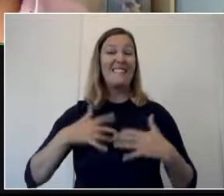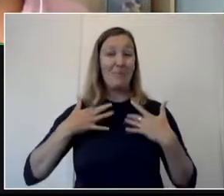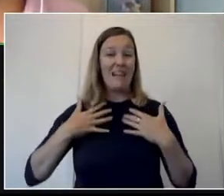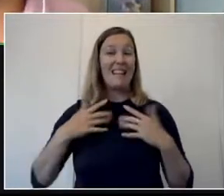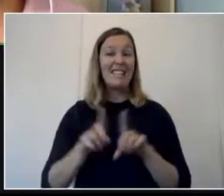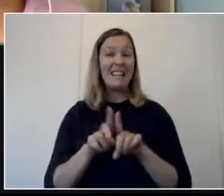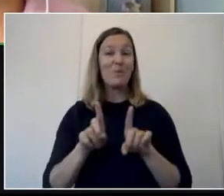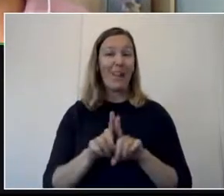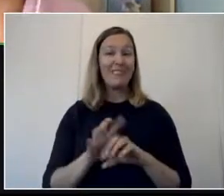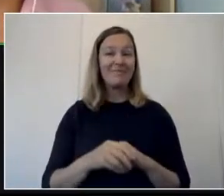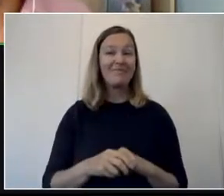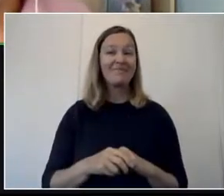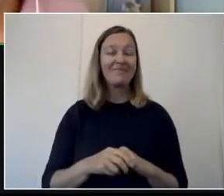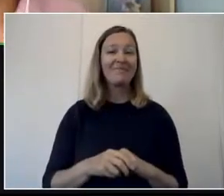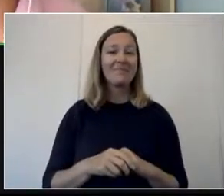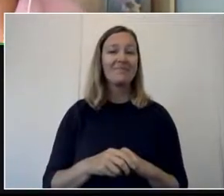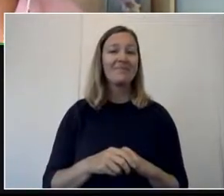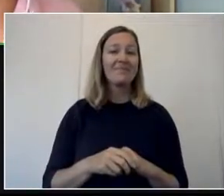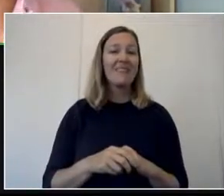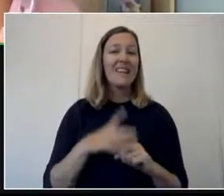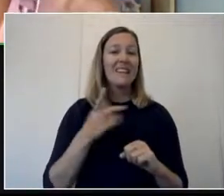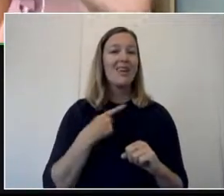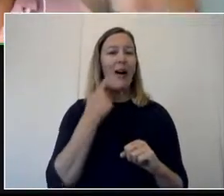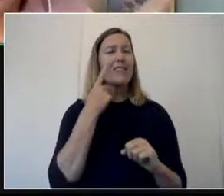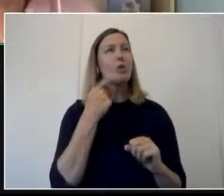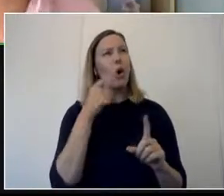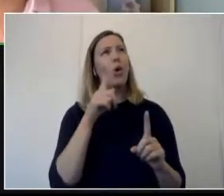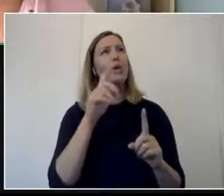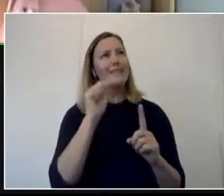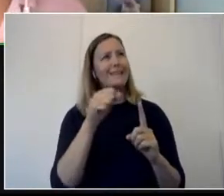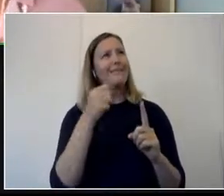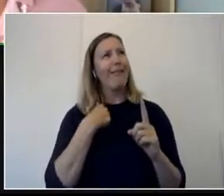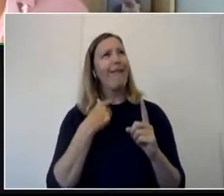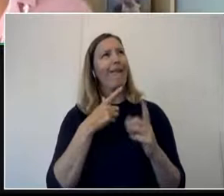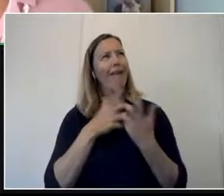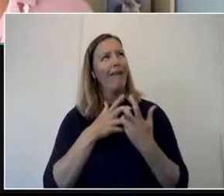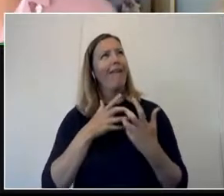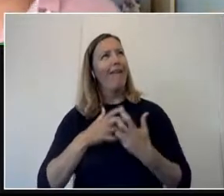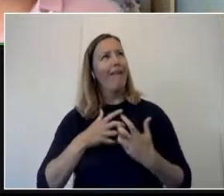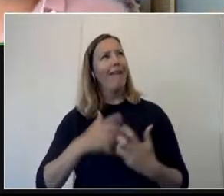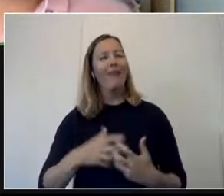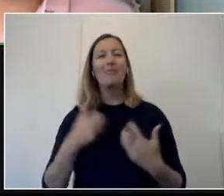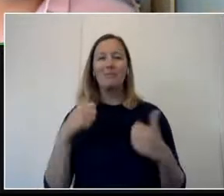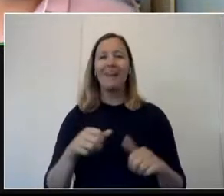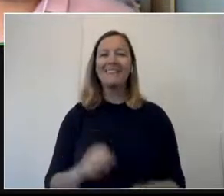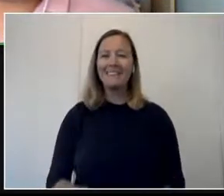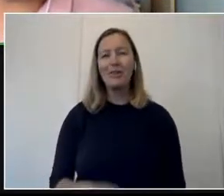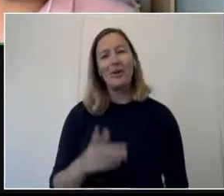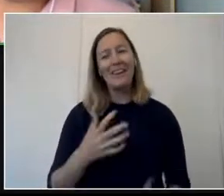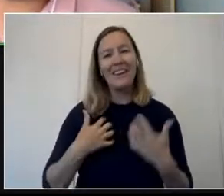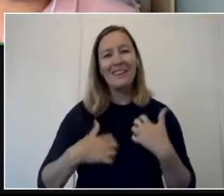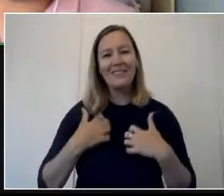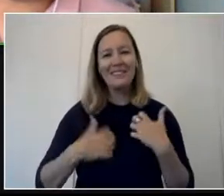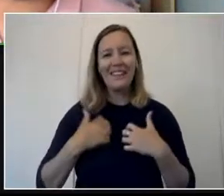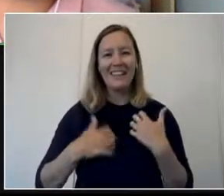through all of them, I kept saying, yes, that's me. Oh, that is also me. So it'll be interesting to see over the next few years, I